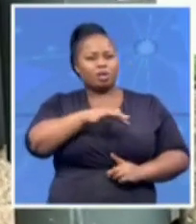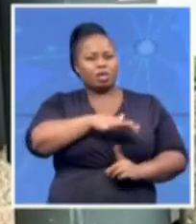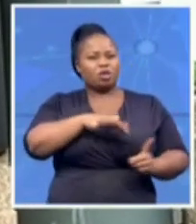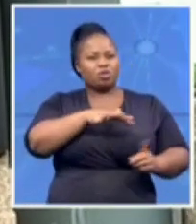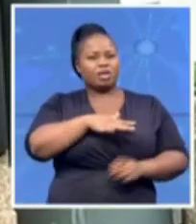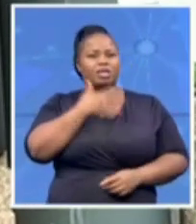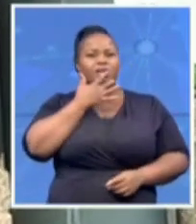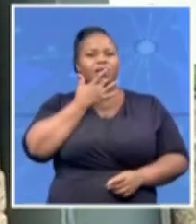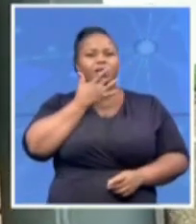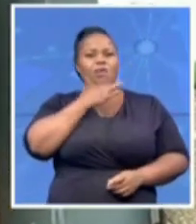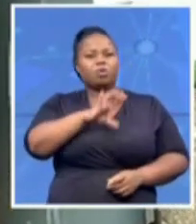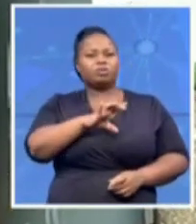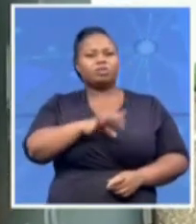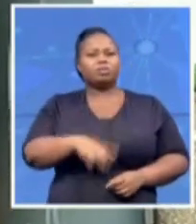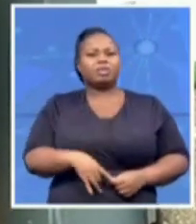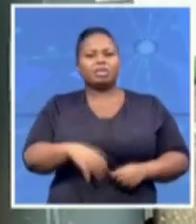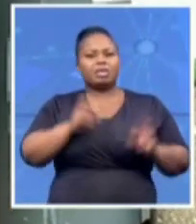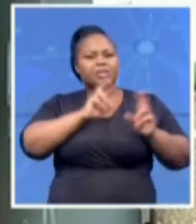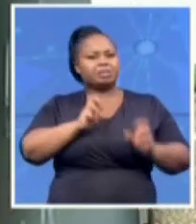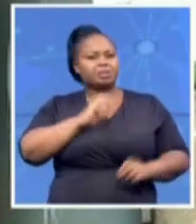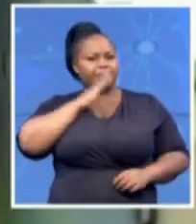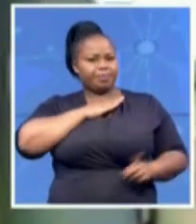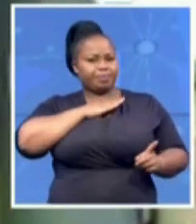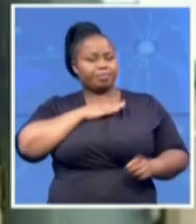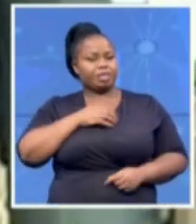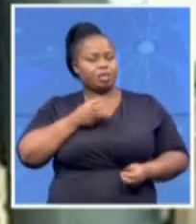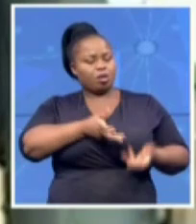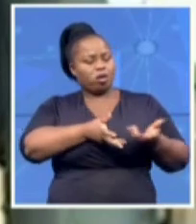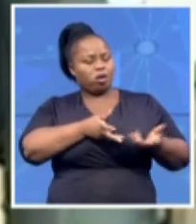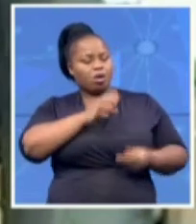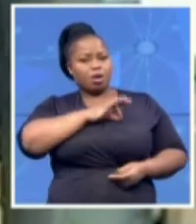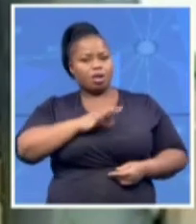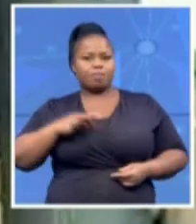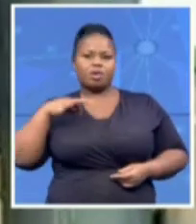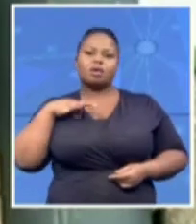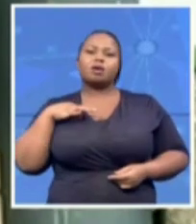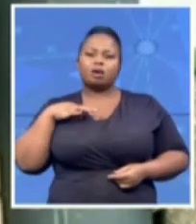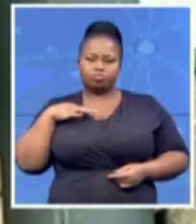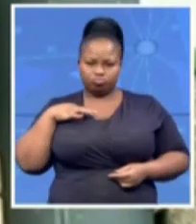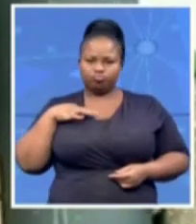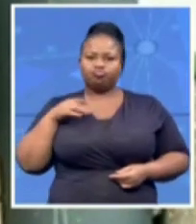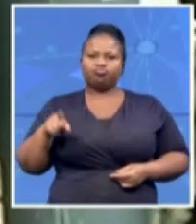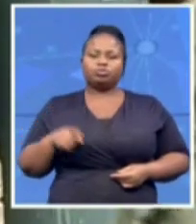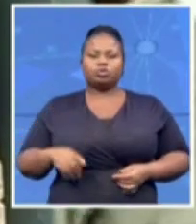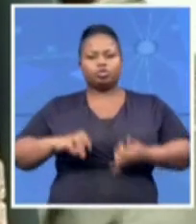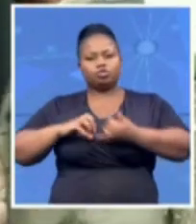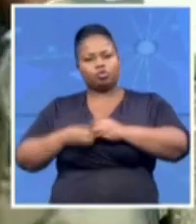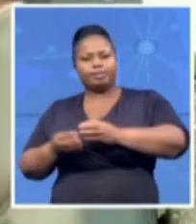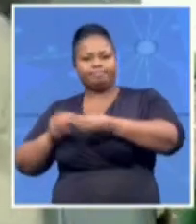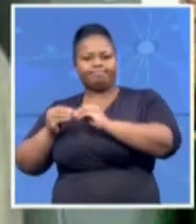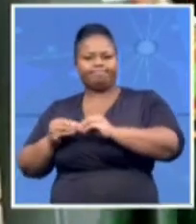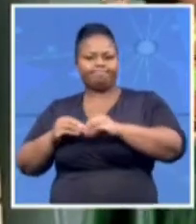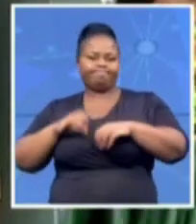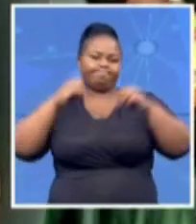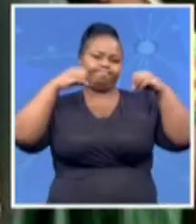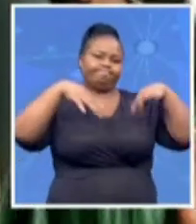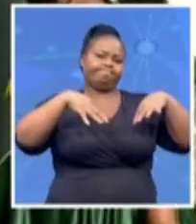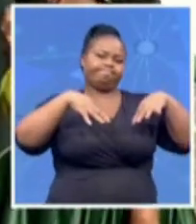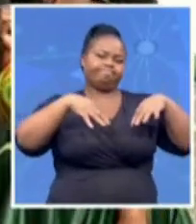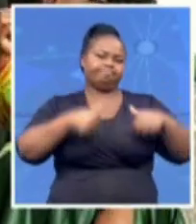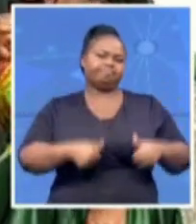to the mayor who was able to work things out, and electricity at least was connected. But what we